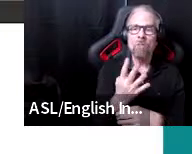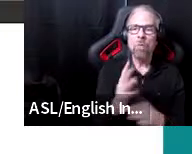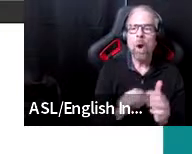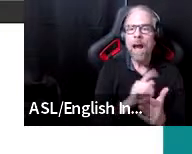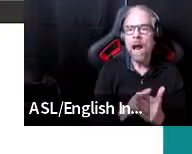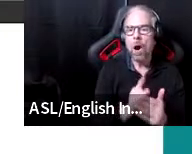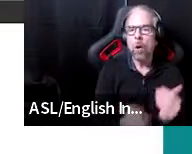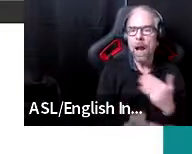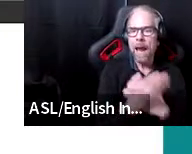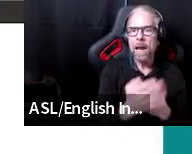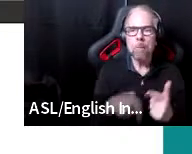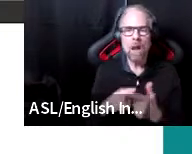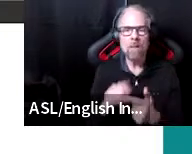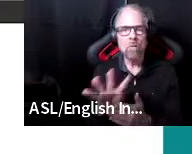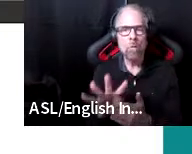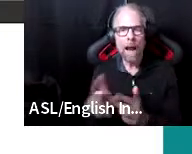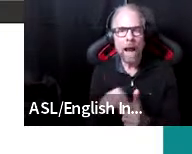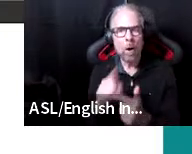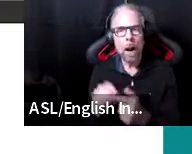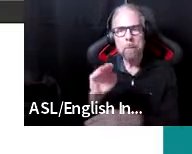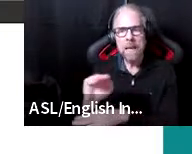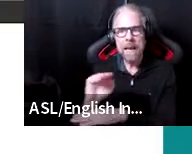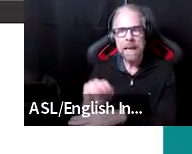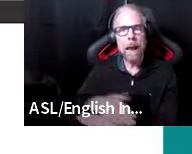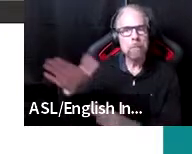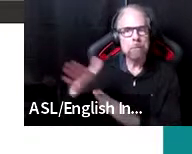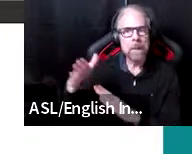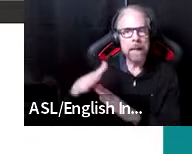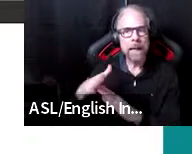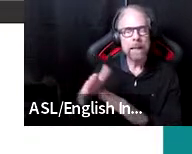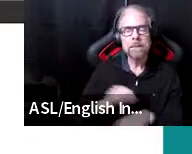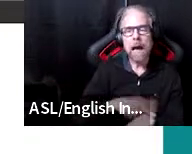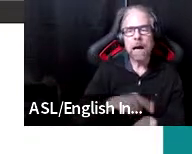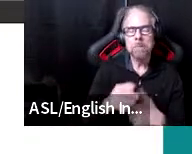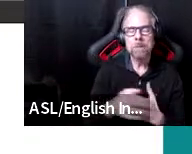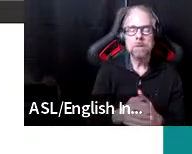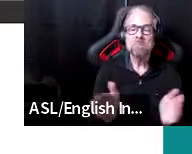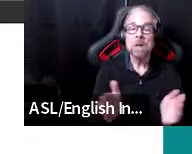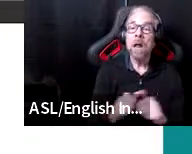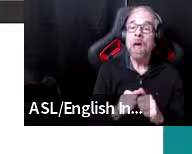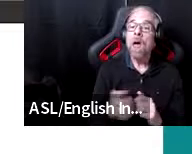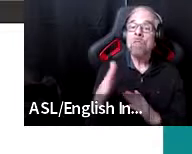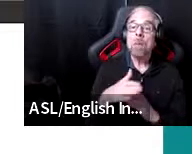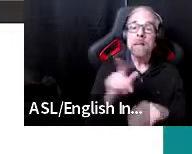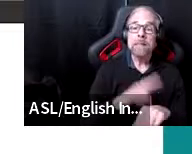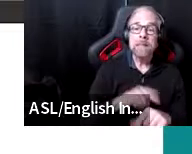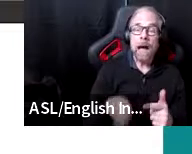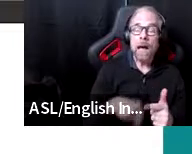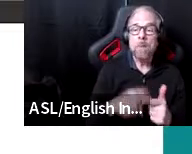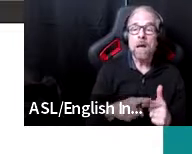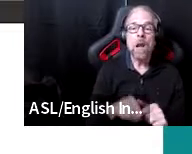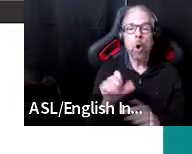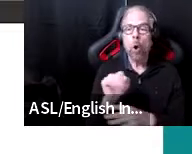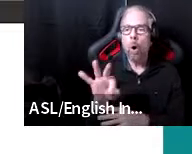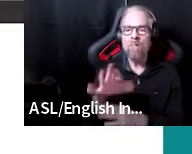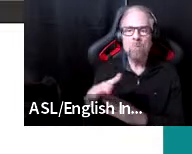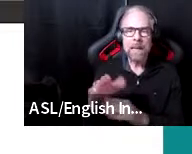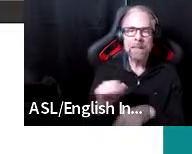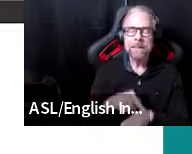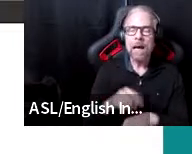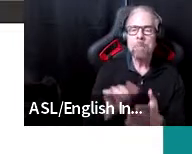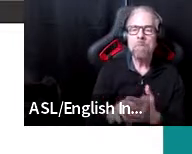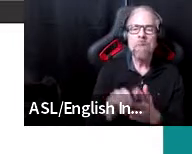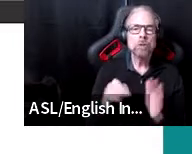PM peak periods. So the peak period and off-peak period travel times are both shown